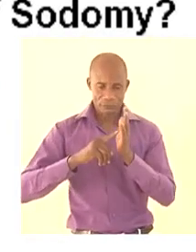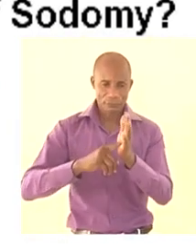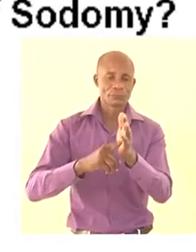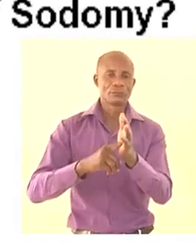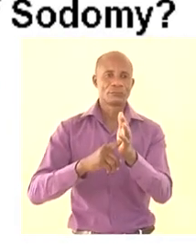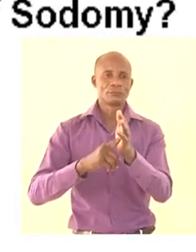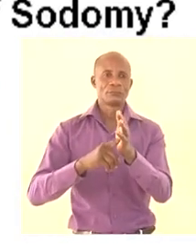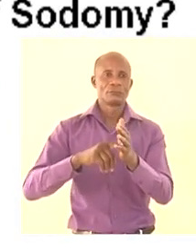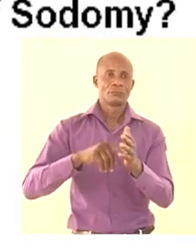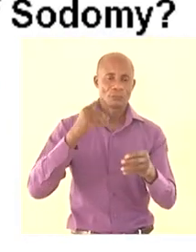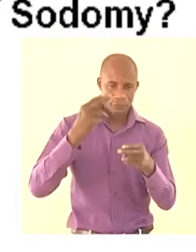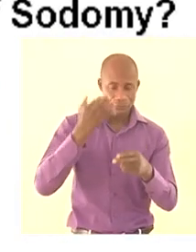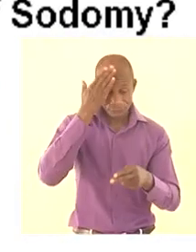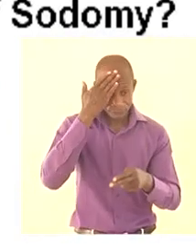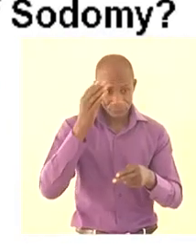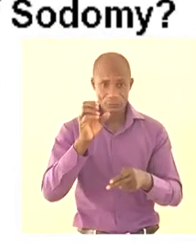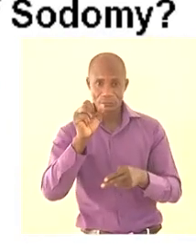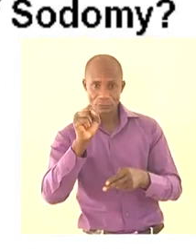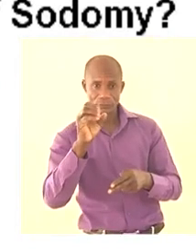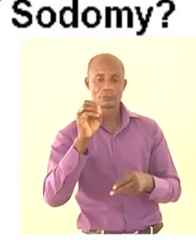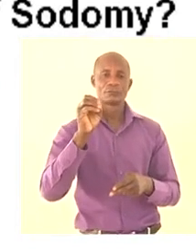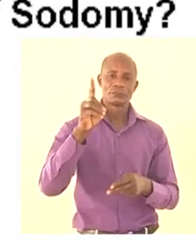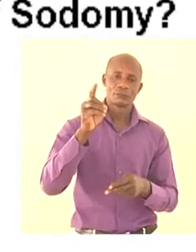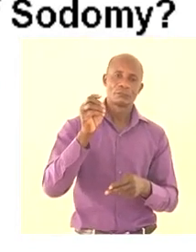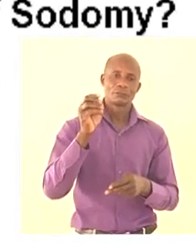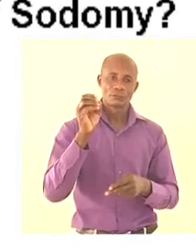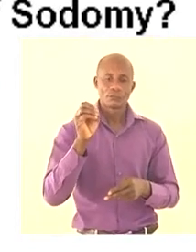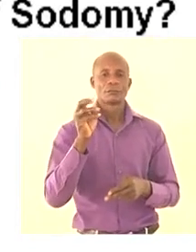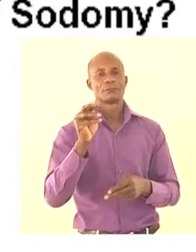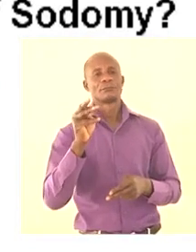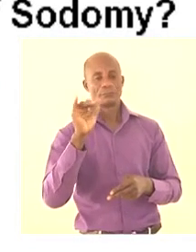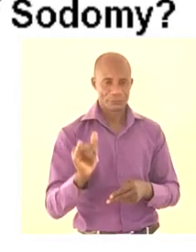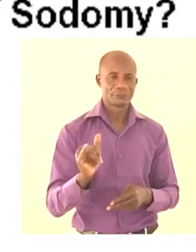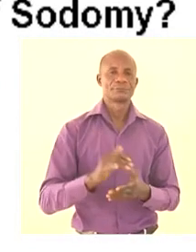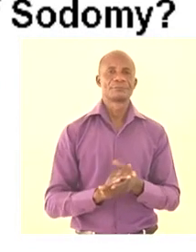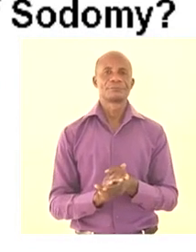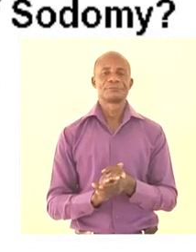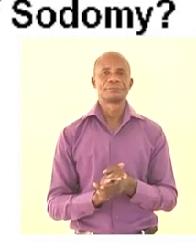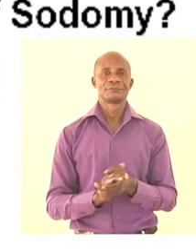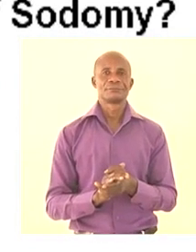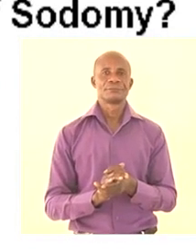to be known as sodomy in the name of LGBTQI, etc., etc.?